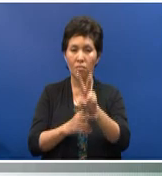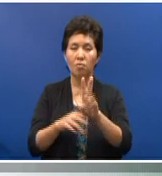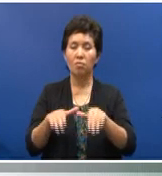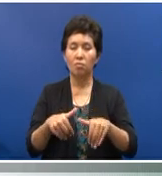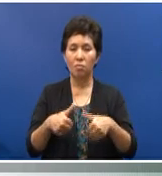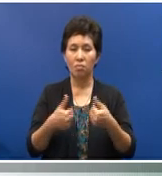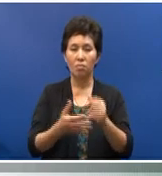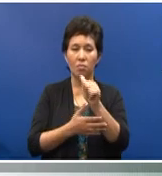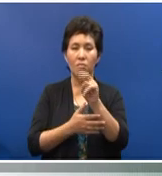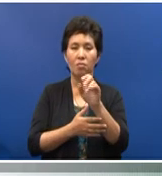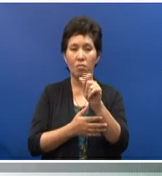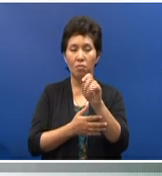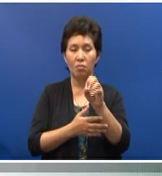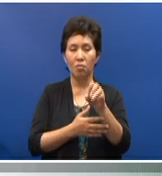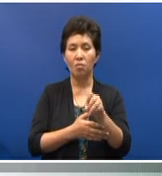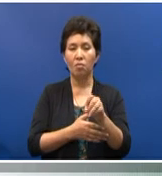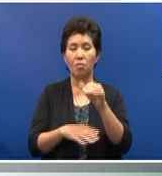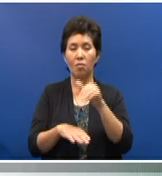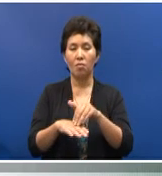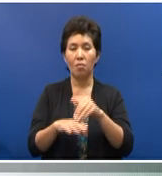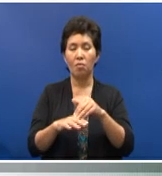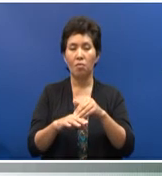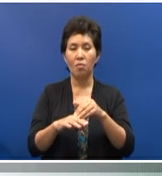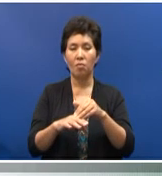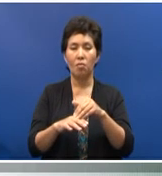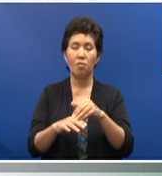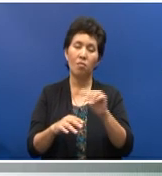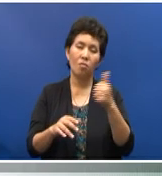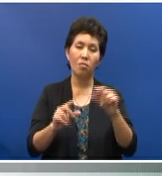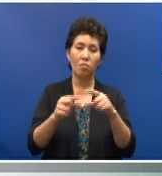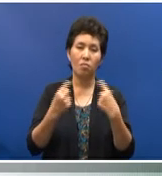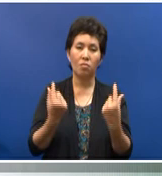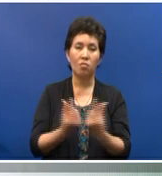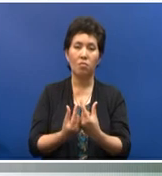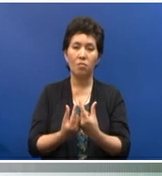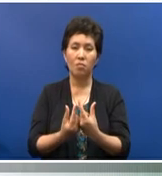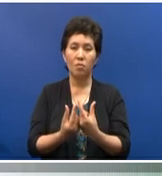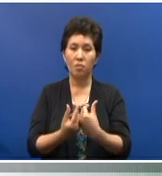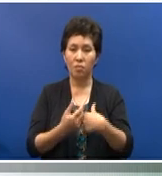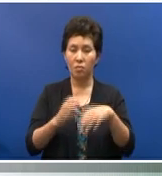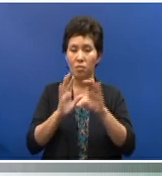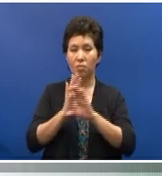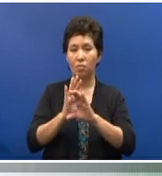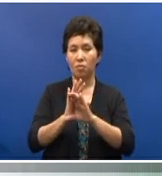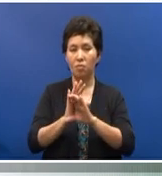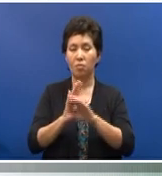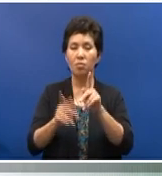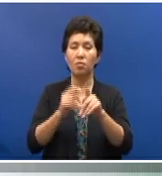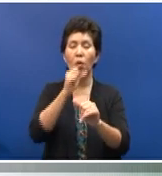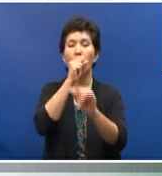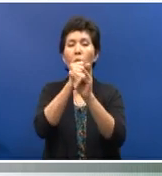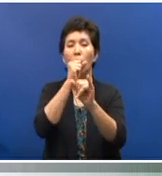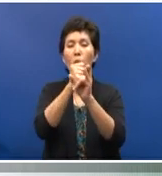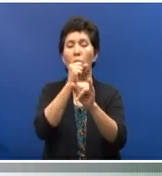how anthropology also studies on minority groups. Okay, for example, okay, about orang